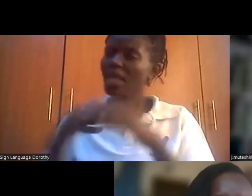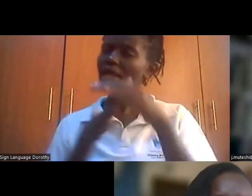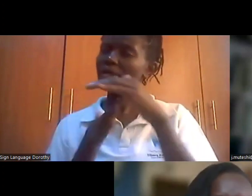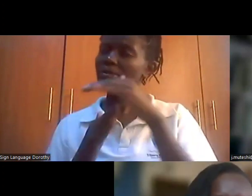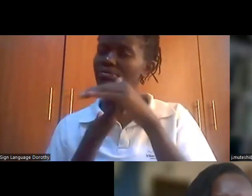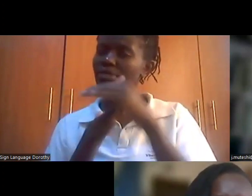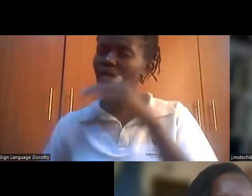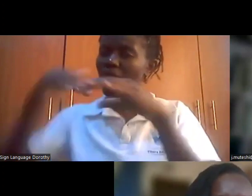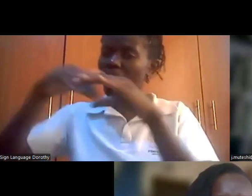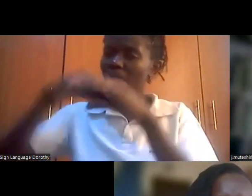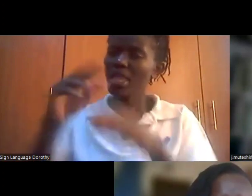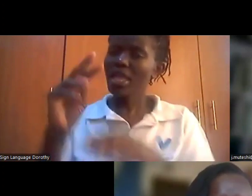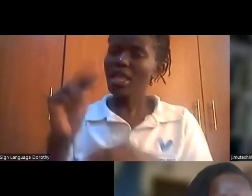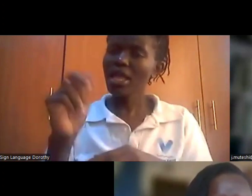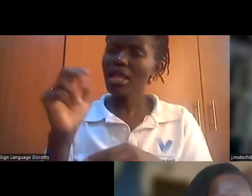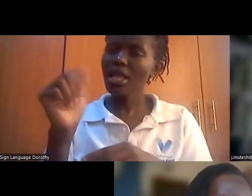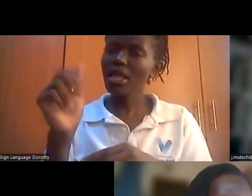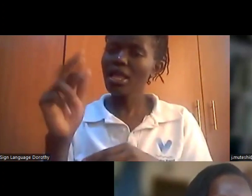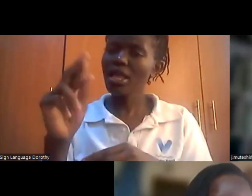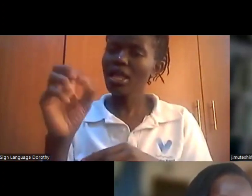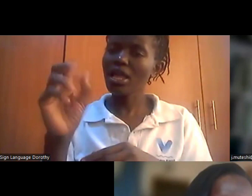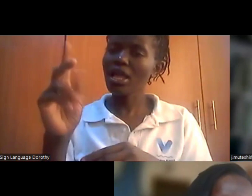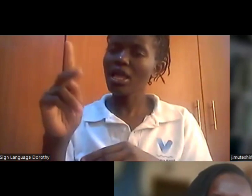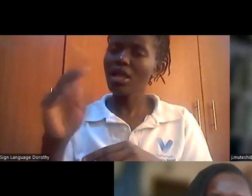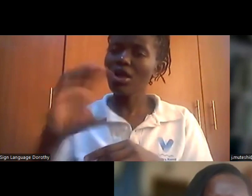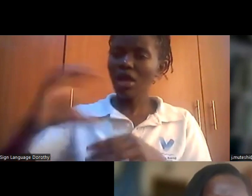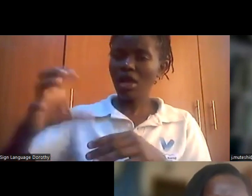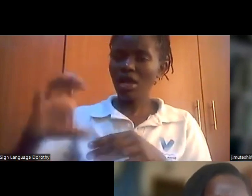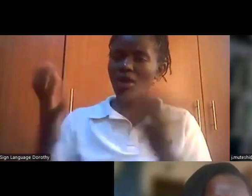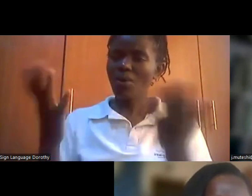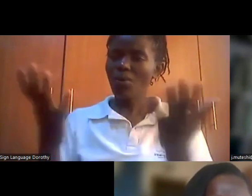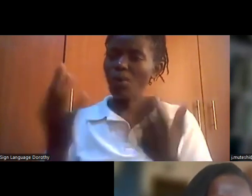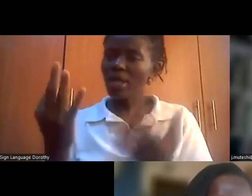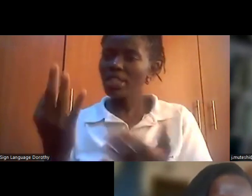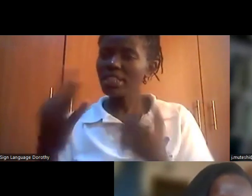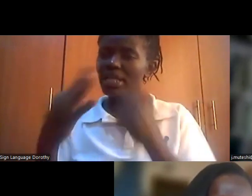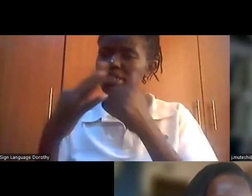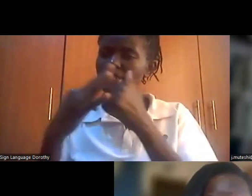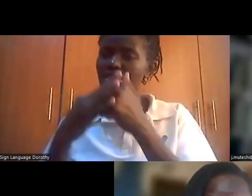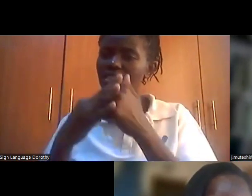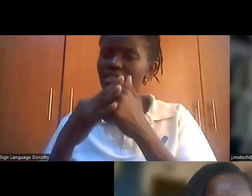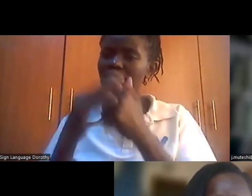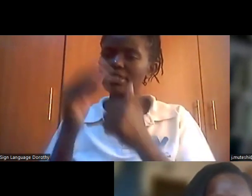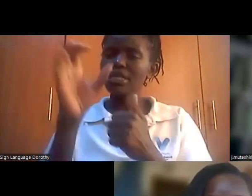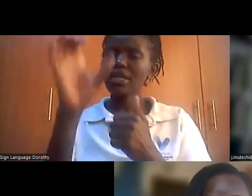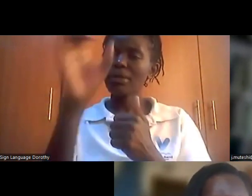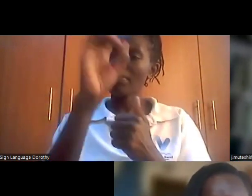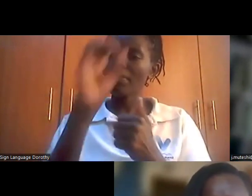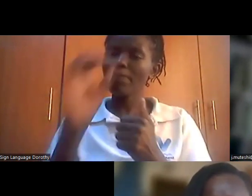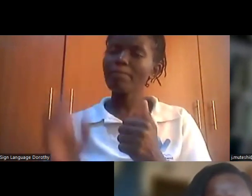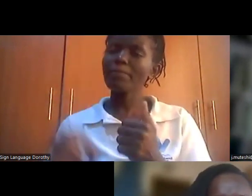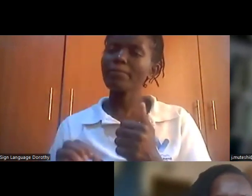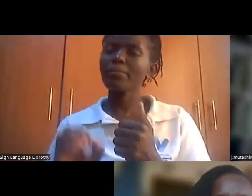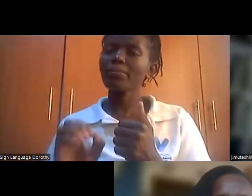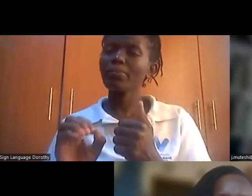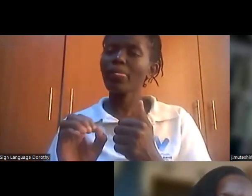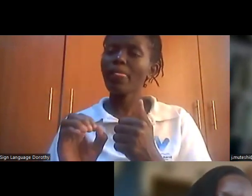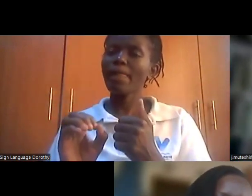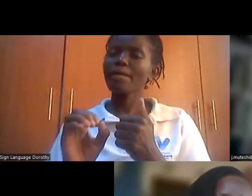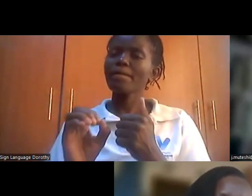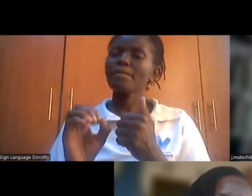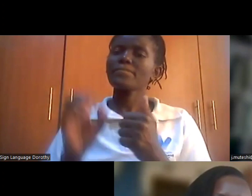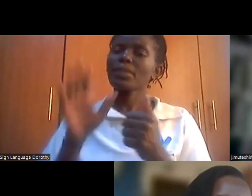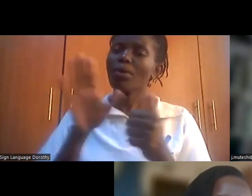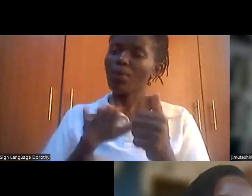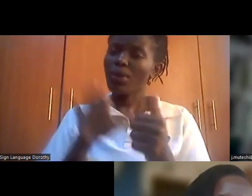Narok County, whereby 38% reported to have gone through Kisasa type of FGM. And then